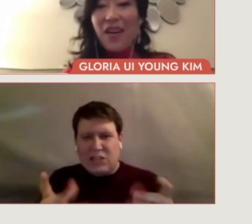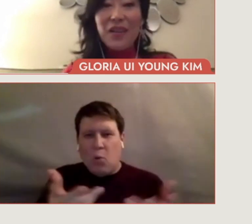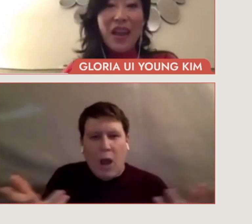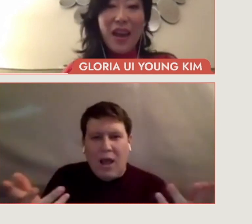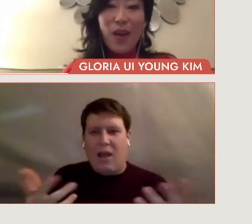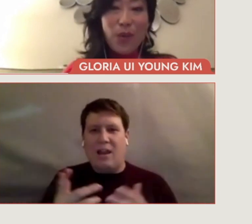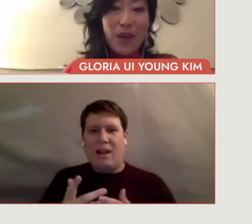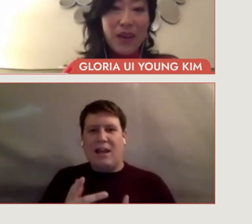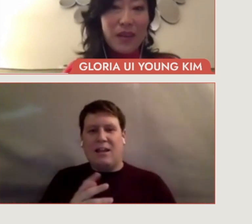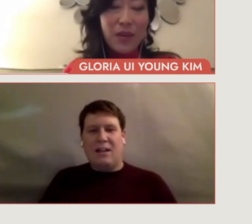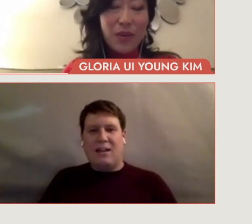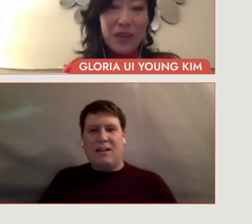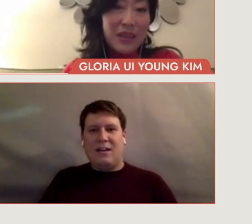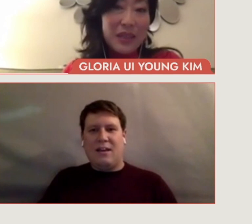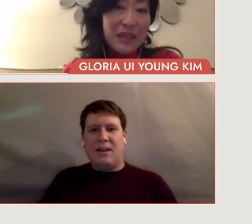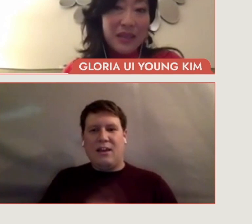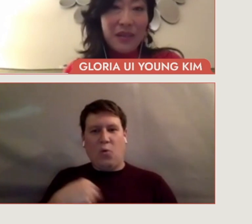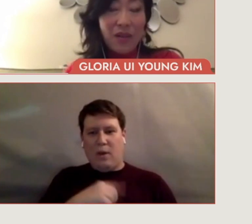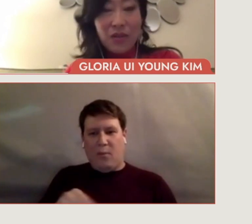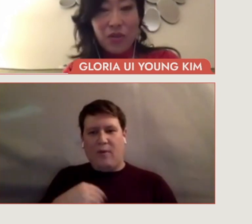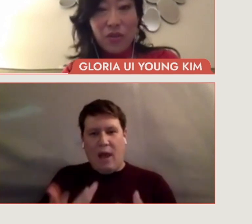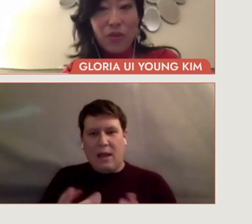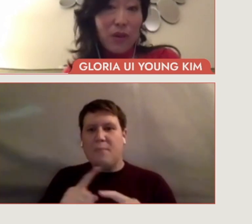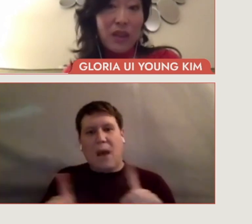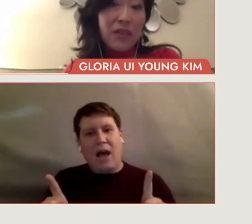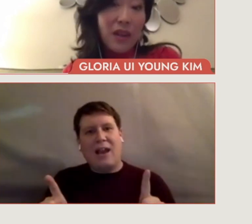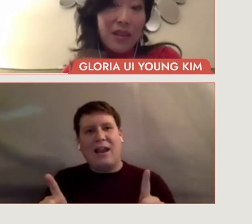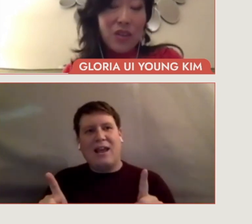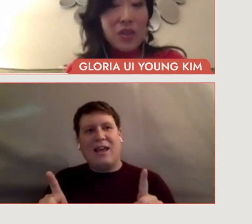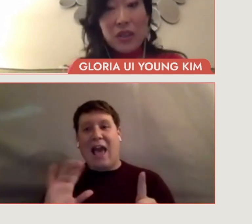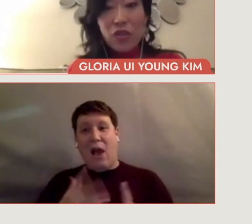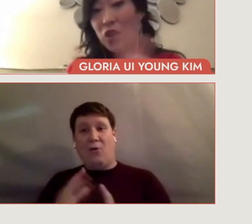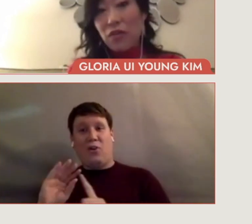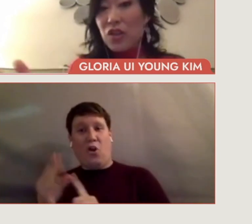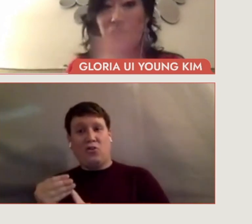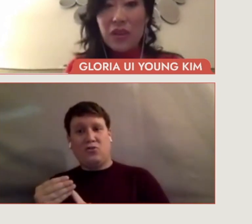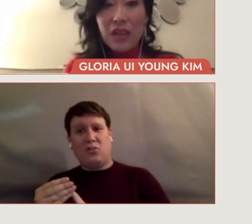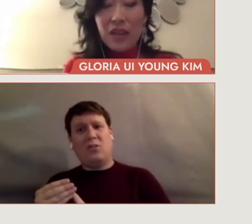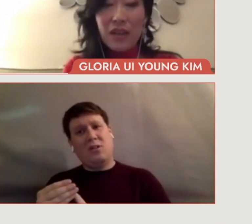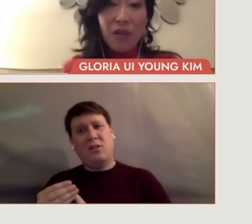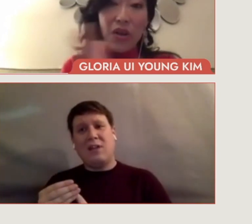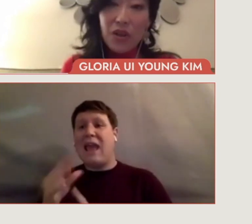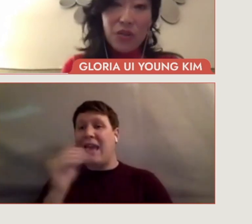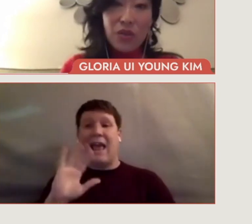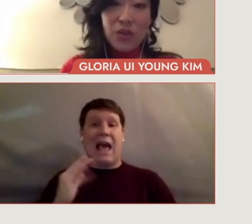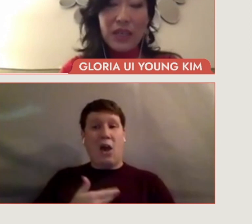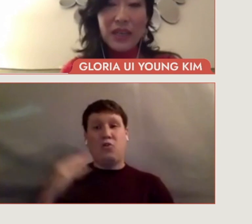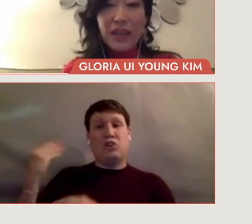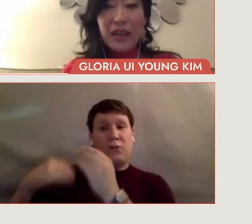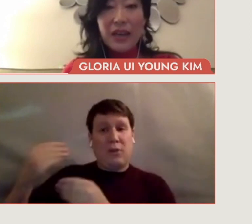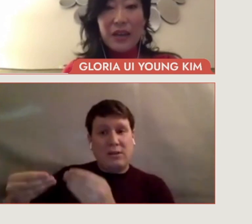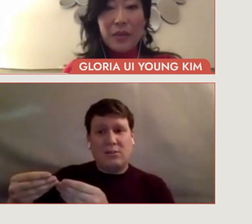not how, you know, it is in our culture, or even I think just intergenerationally in a lot of cultures,